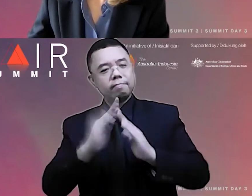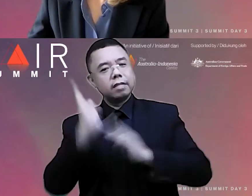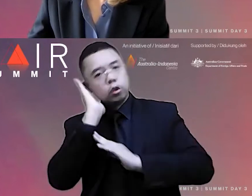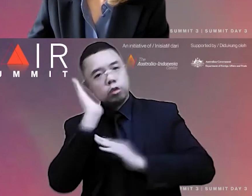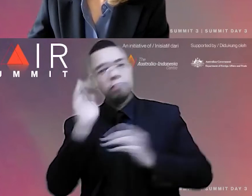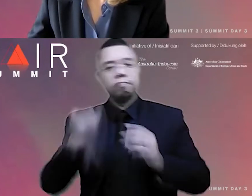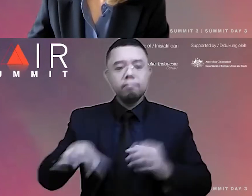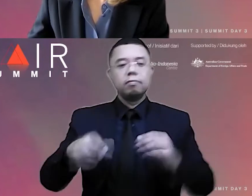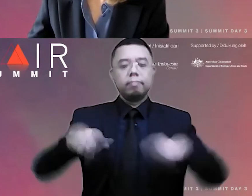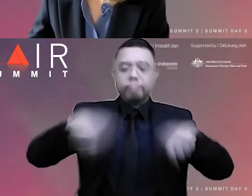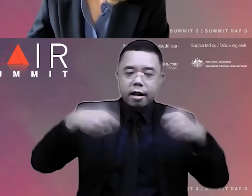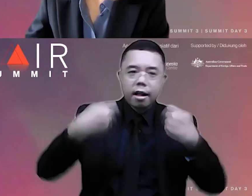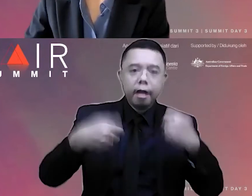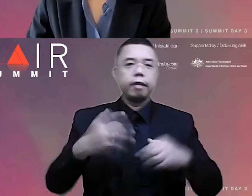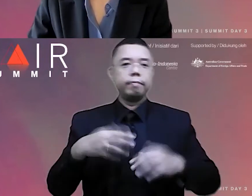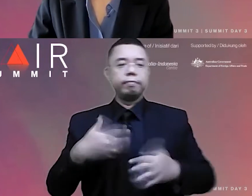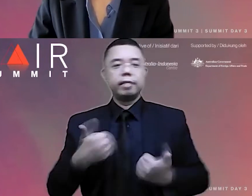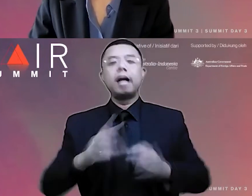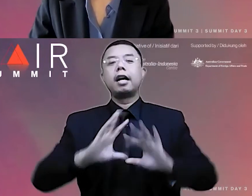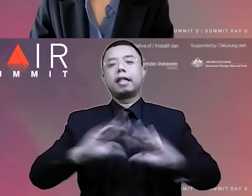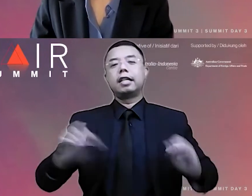I will stop right here. Helen, over to you.